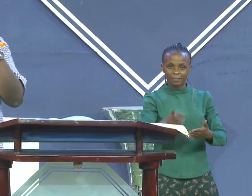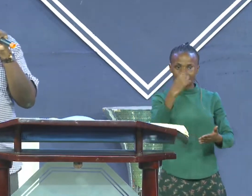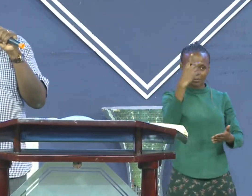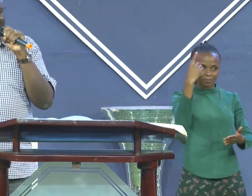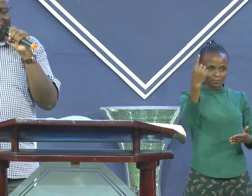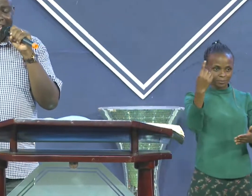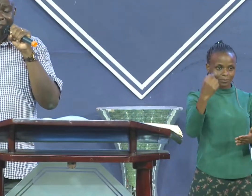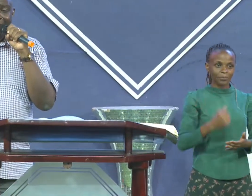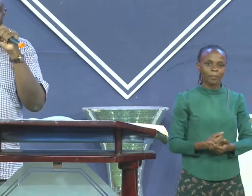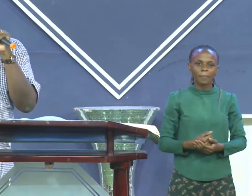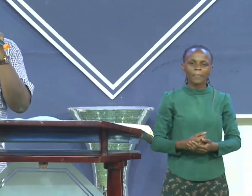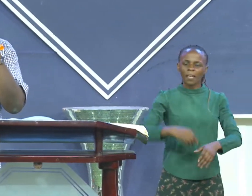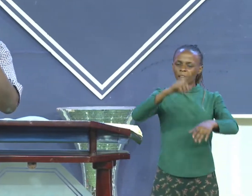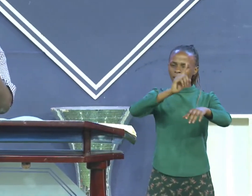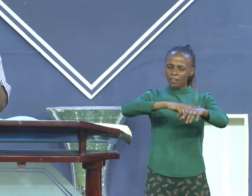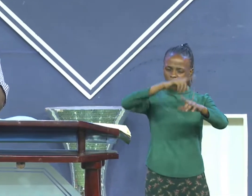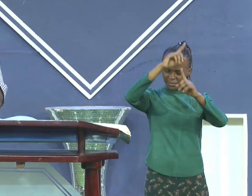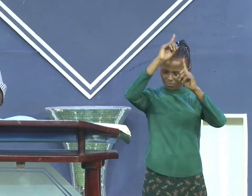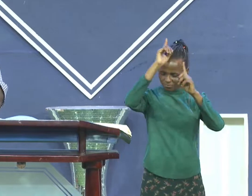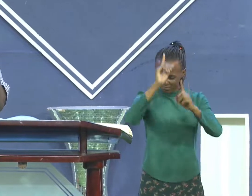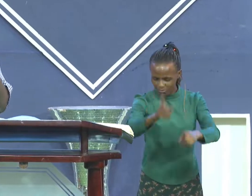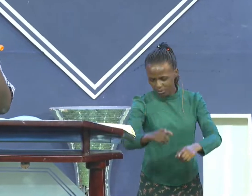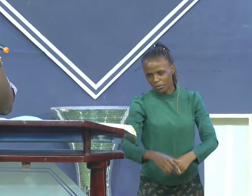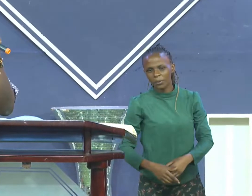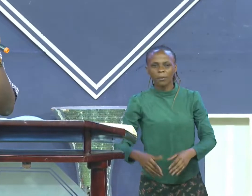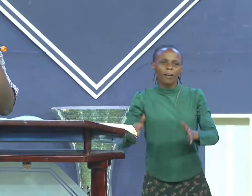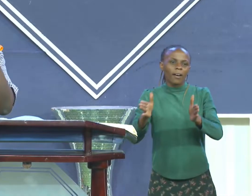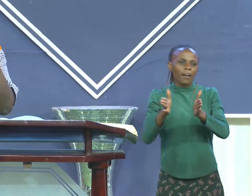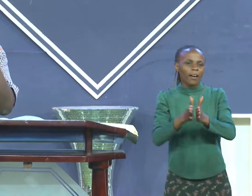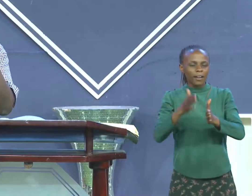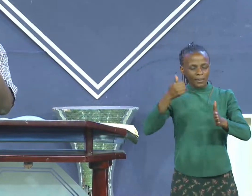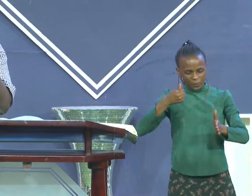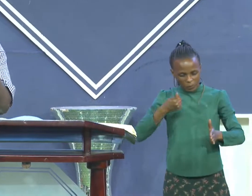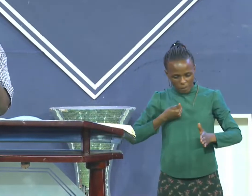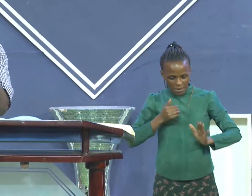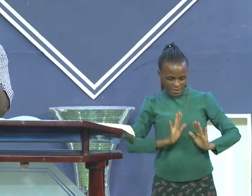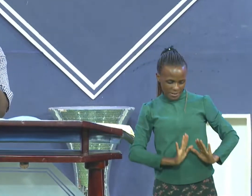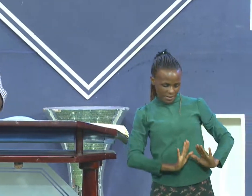21. A time comes when she had to leave the home of Abraham.